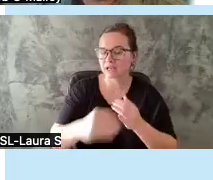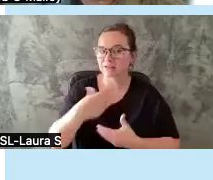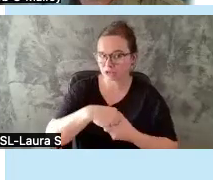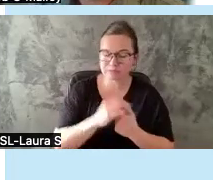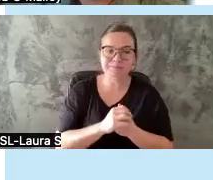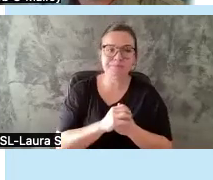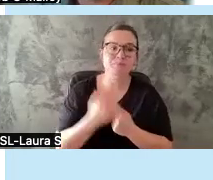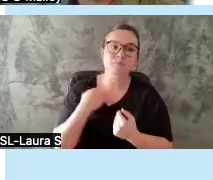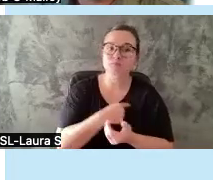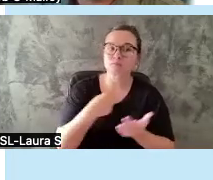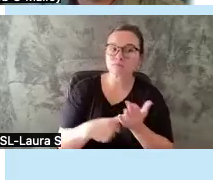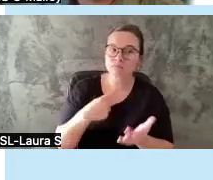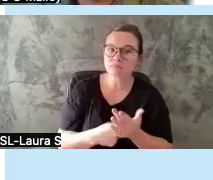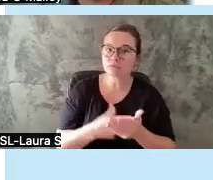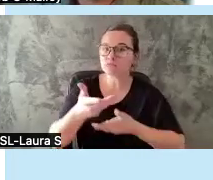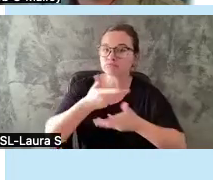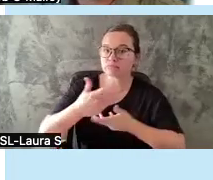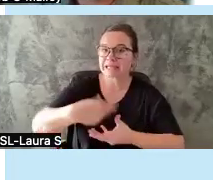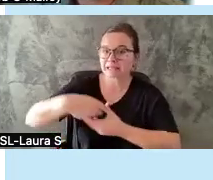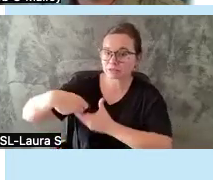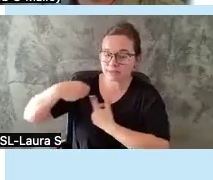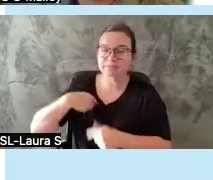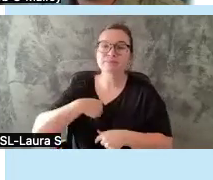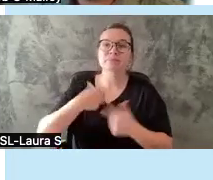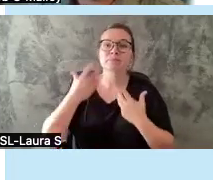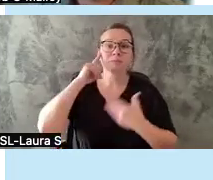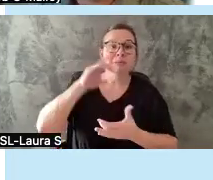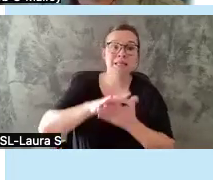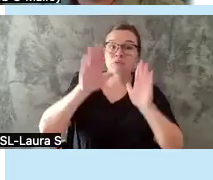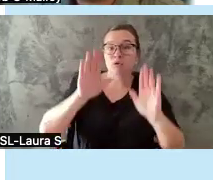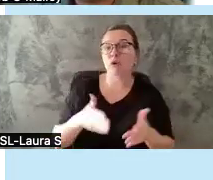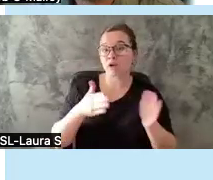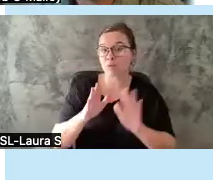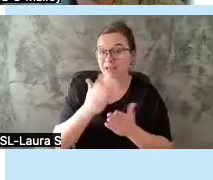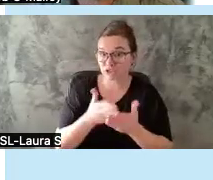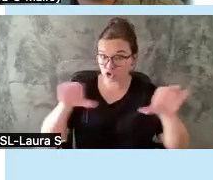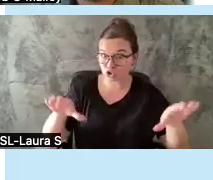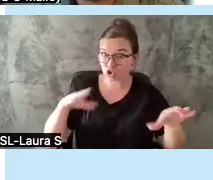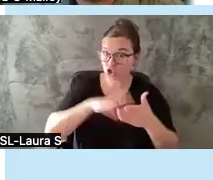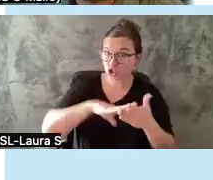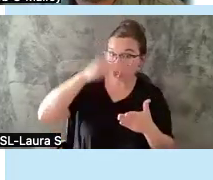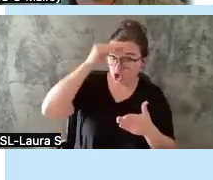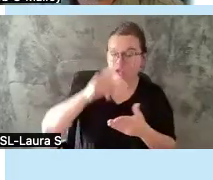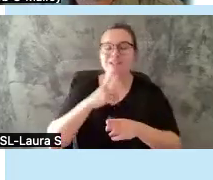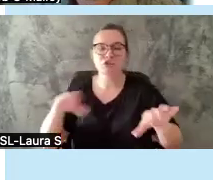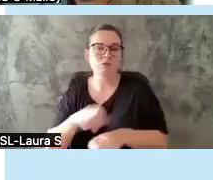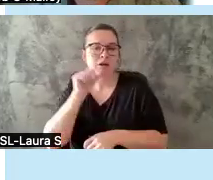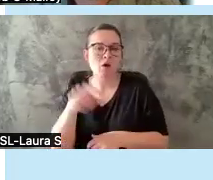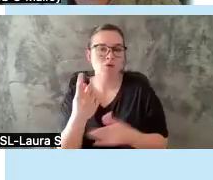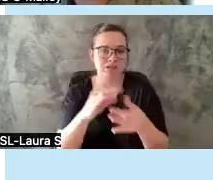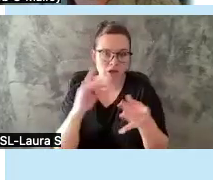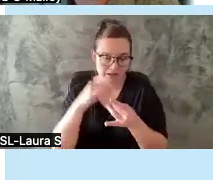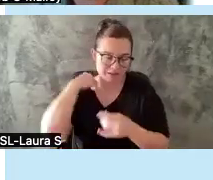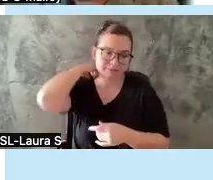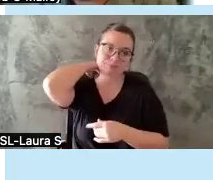about engagement, and I tend to believe that a great way to learn about a thing is to do the thing and not just talk about the thing. So we will be talking